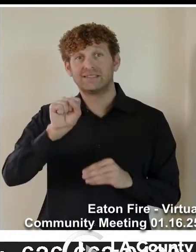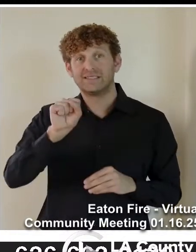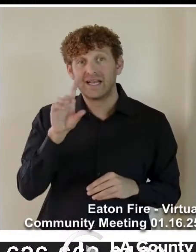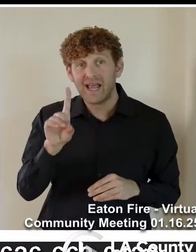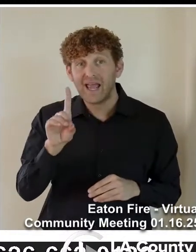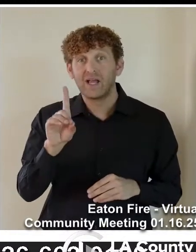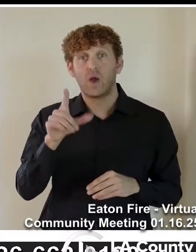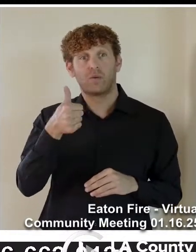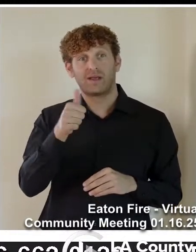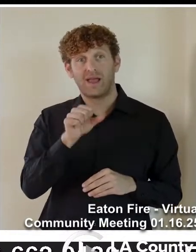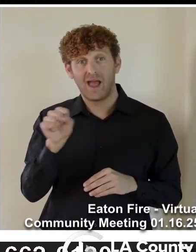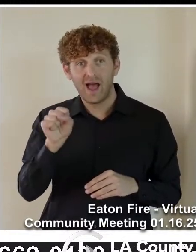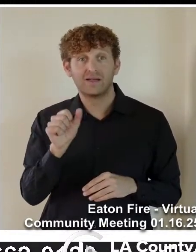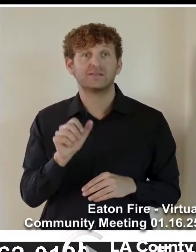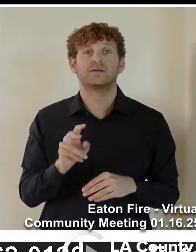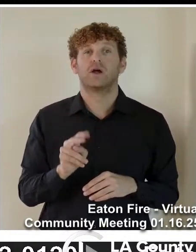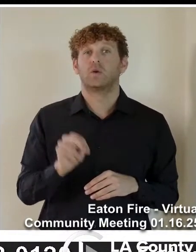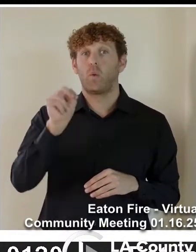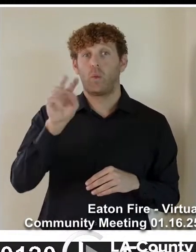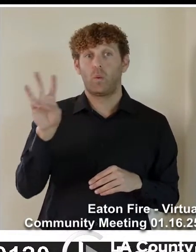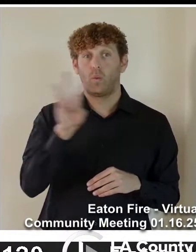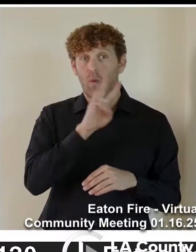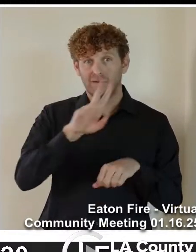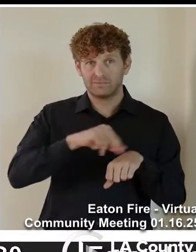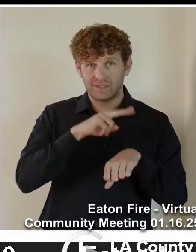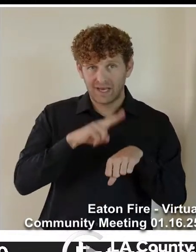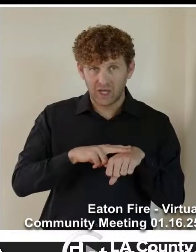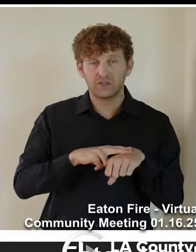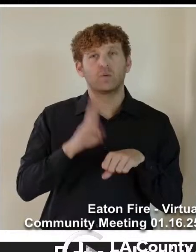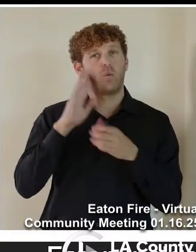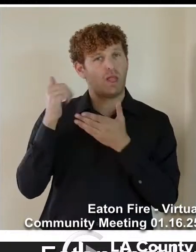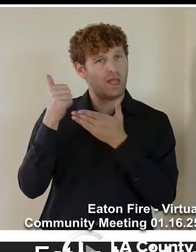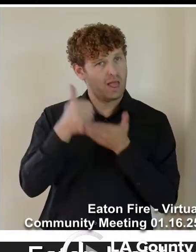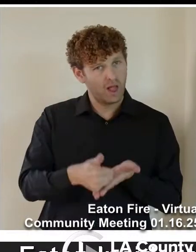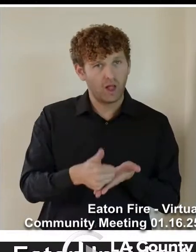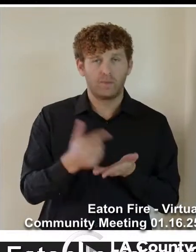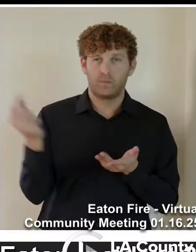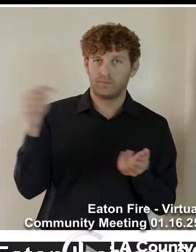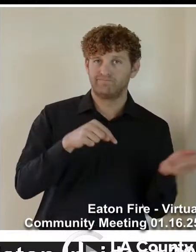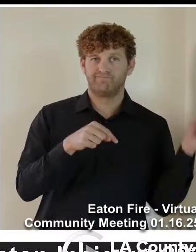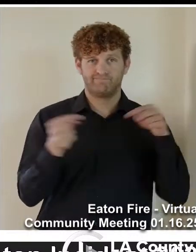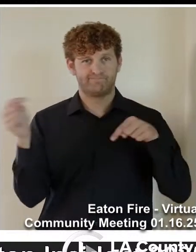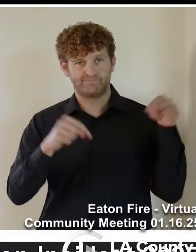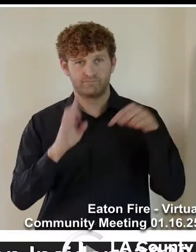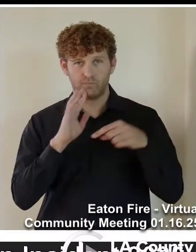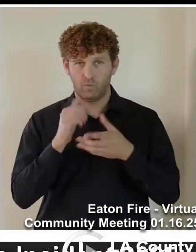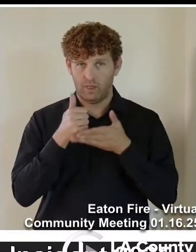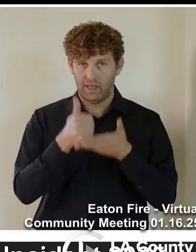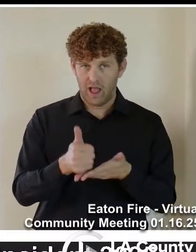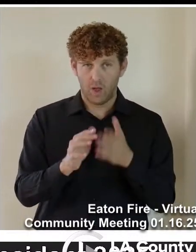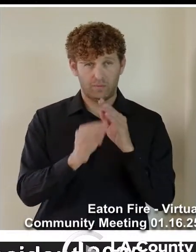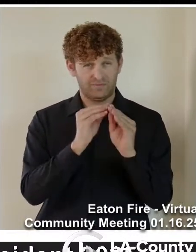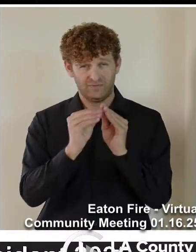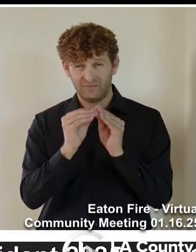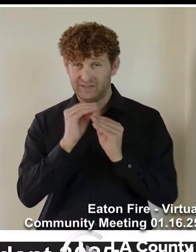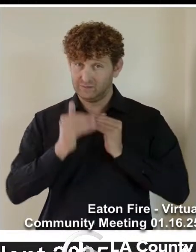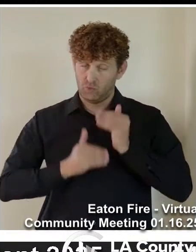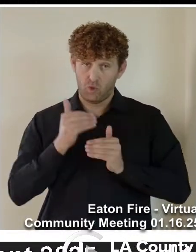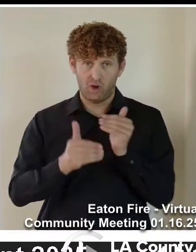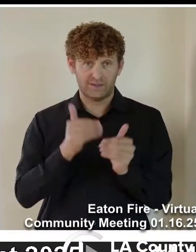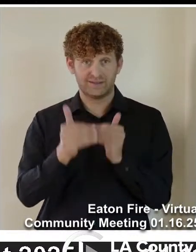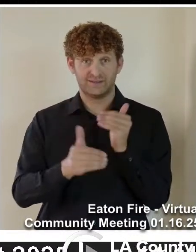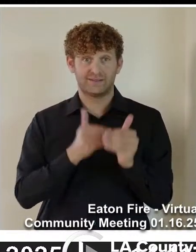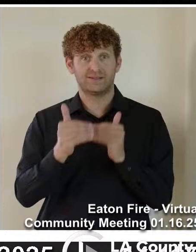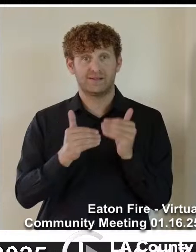Northwest Natural. It is important for customers to know the following about the restoration process. An adult over the age